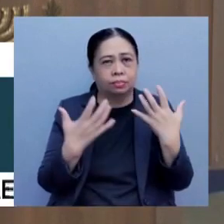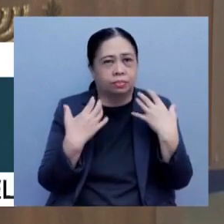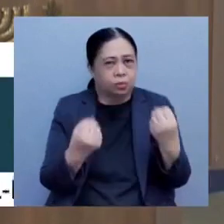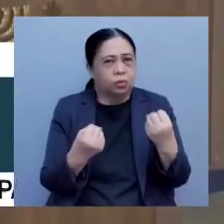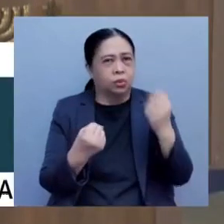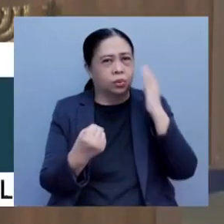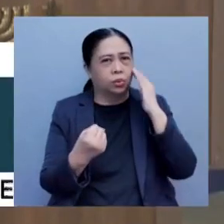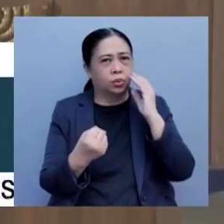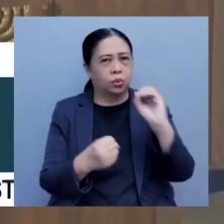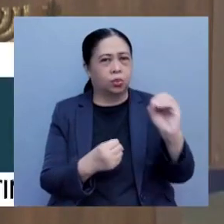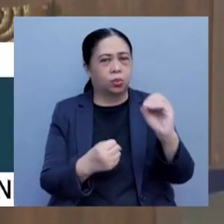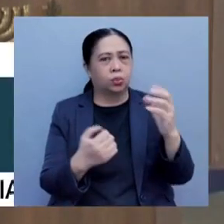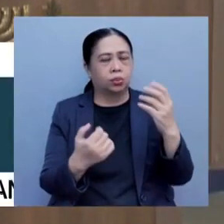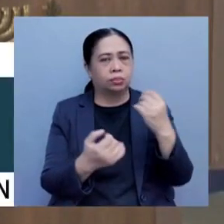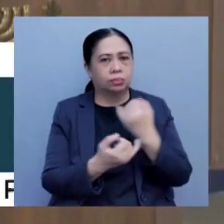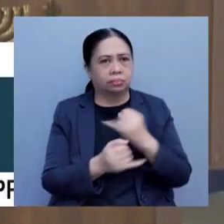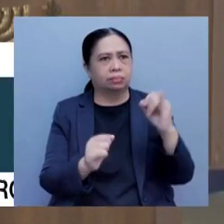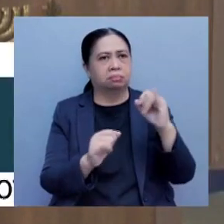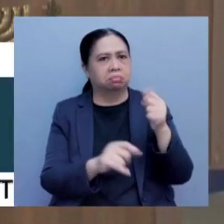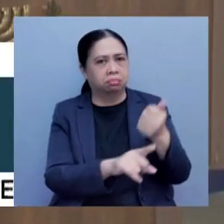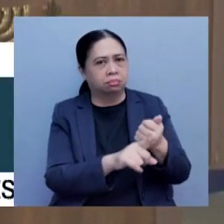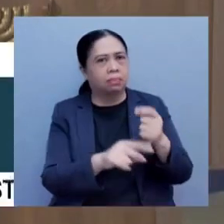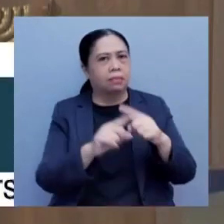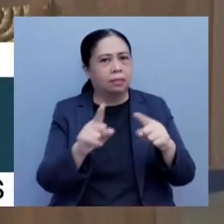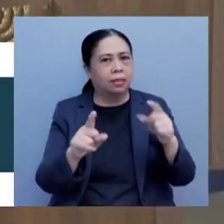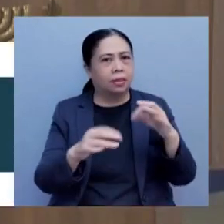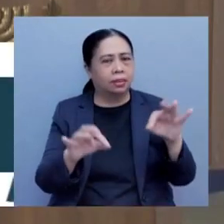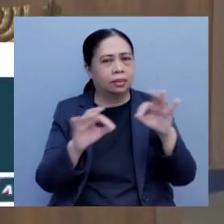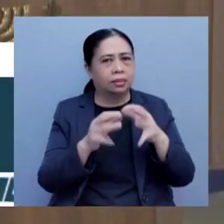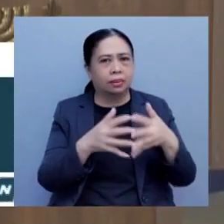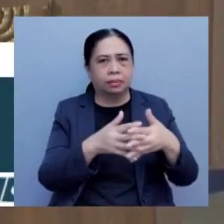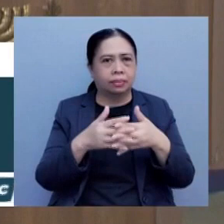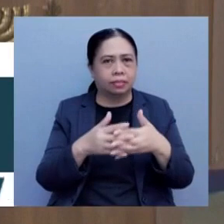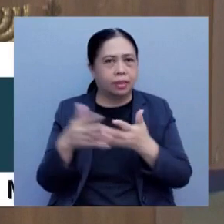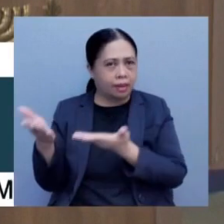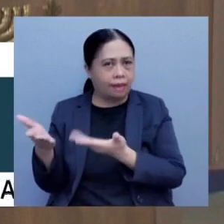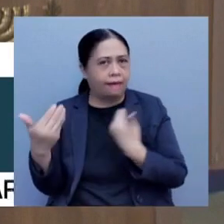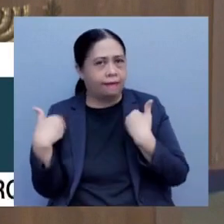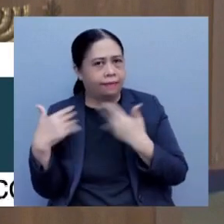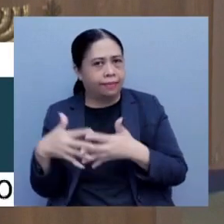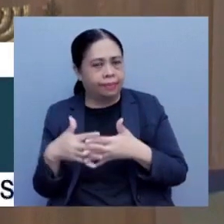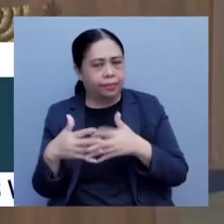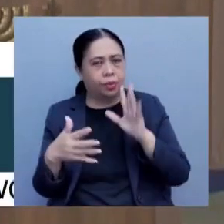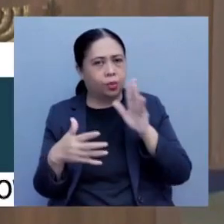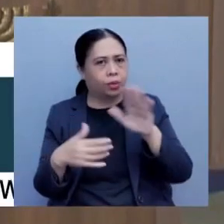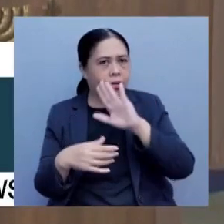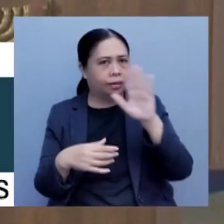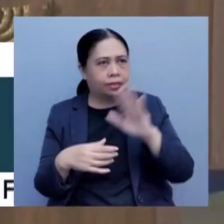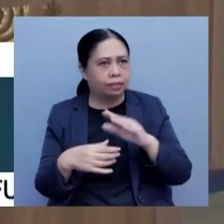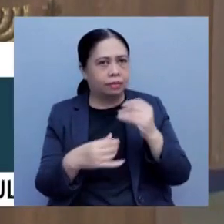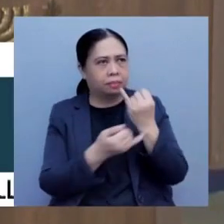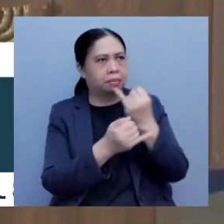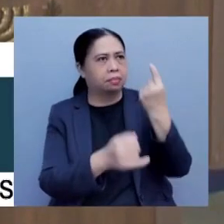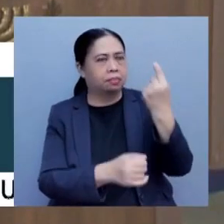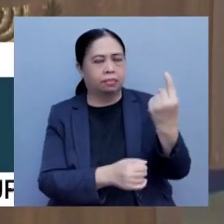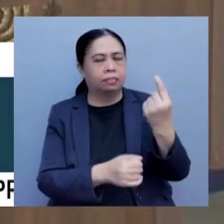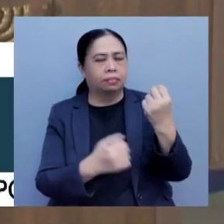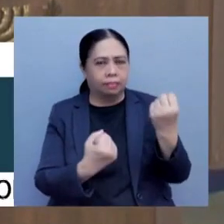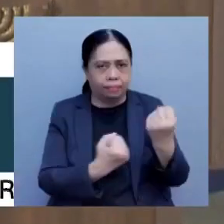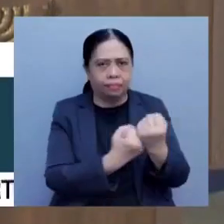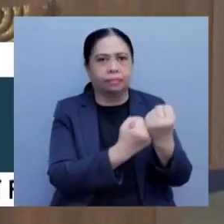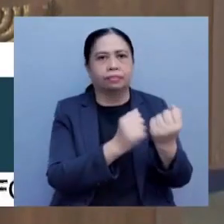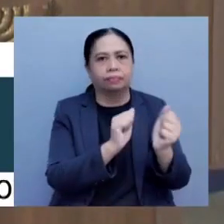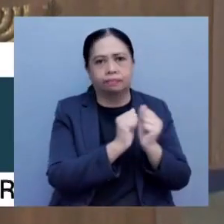your own to defend yourself, but as long as America exists, you will never ever have to. We will